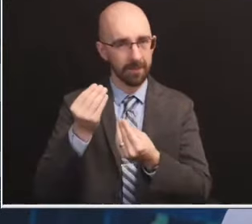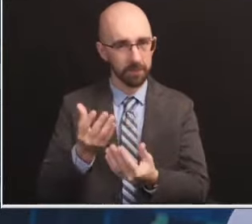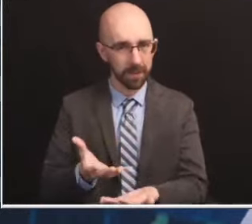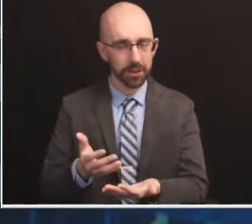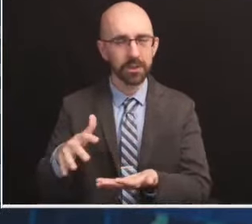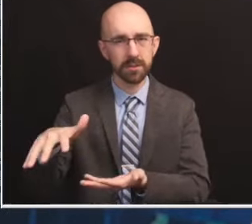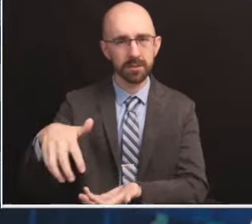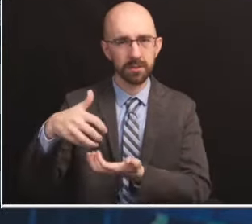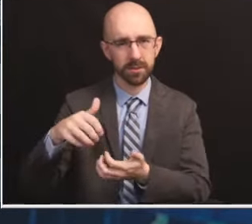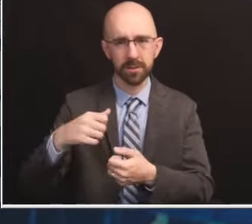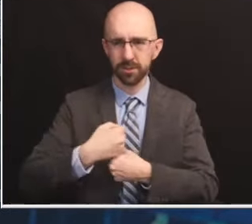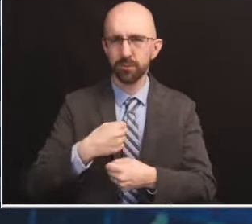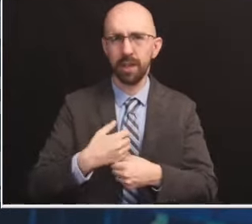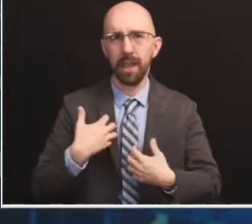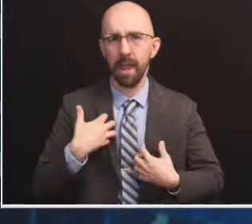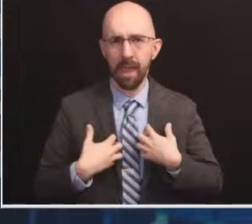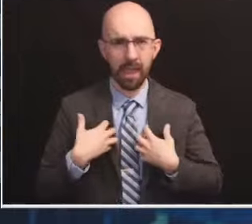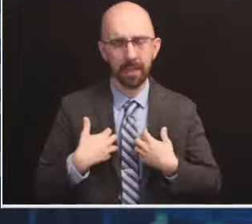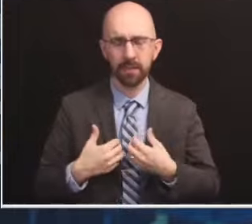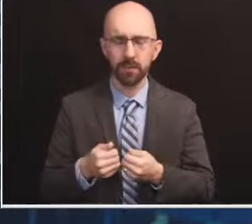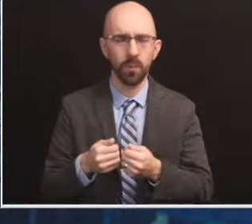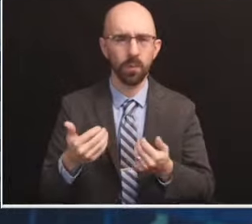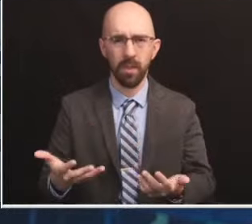create angst without